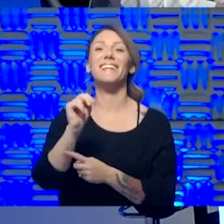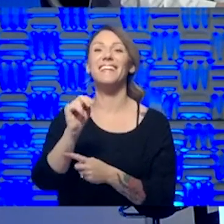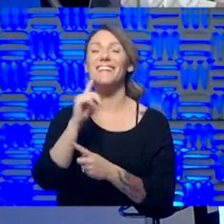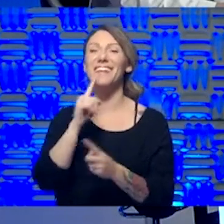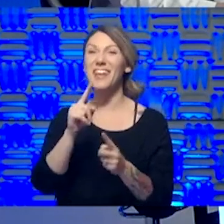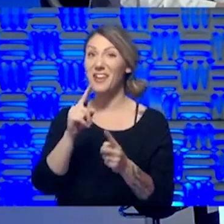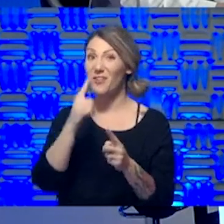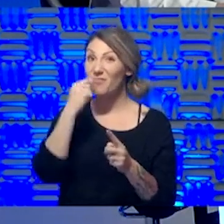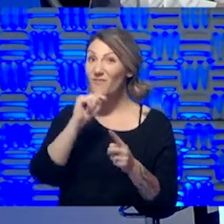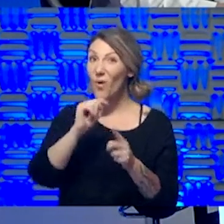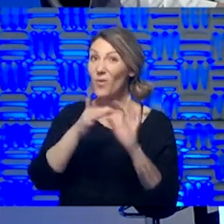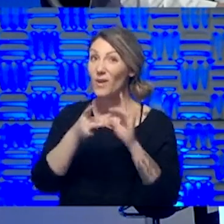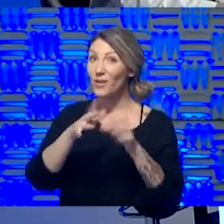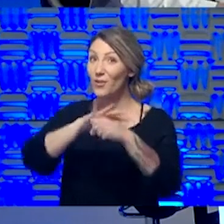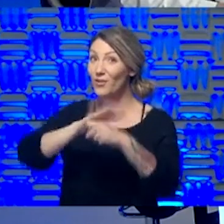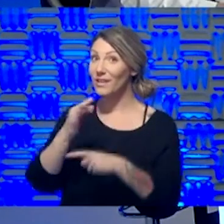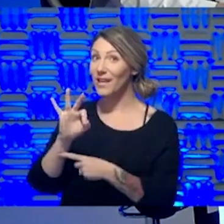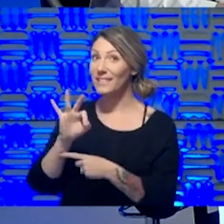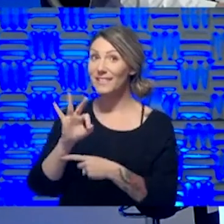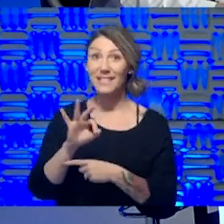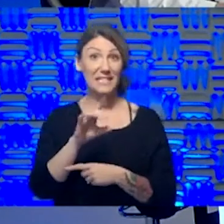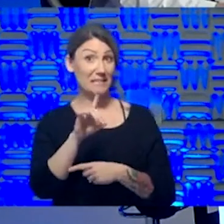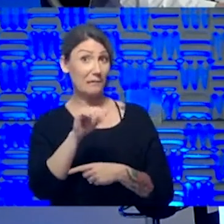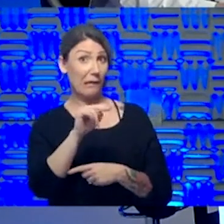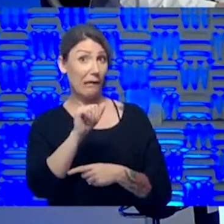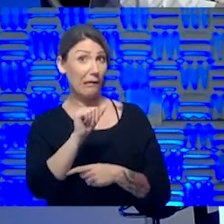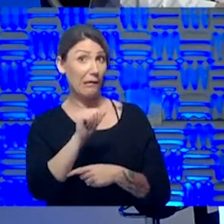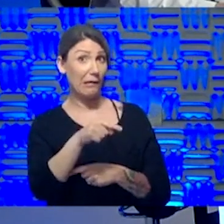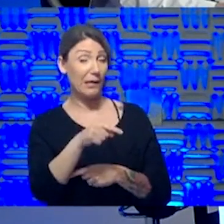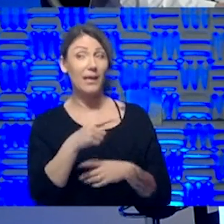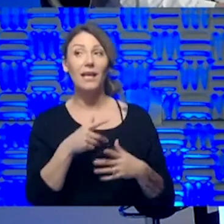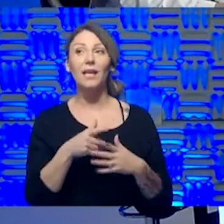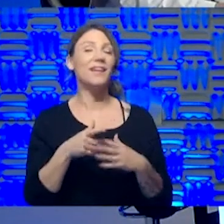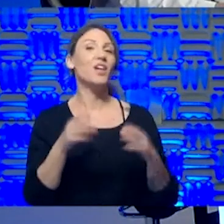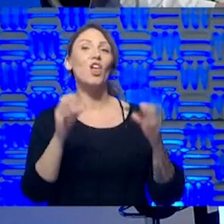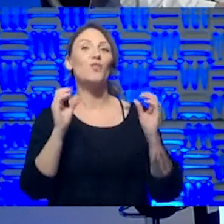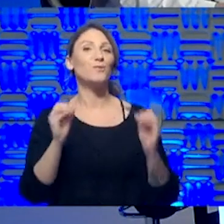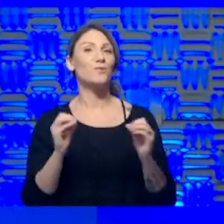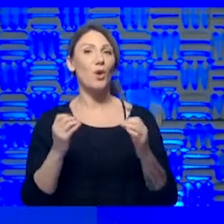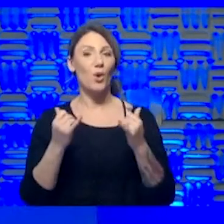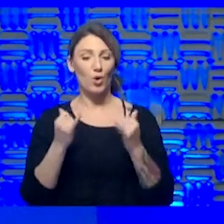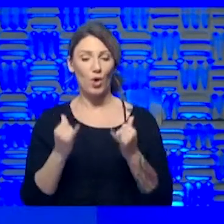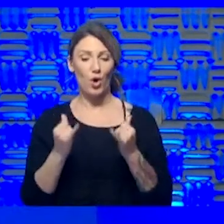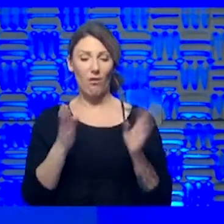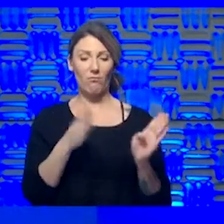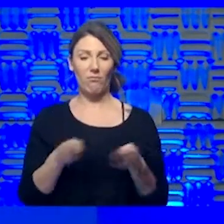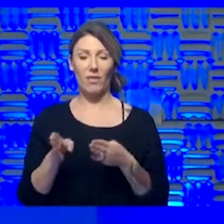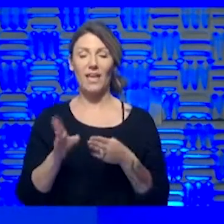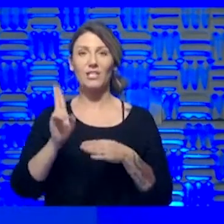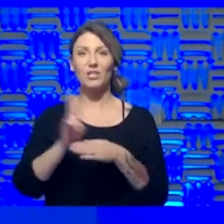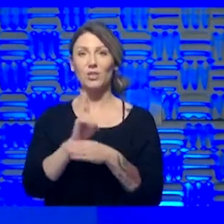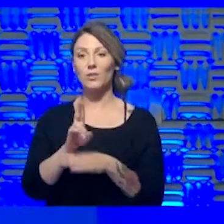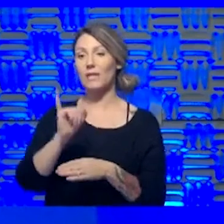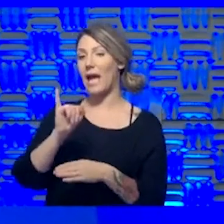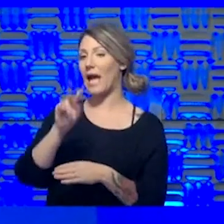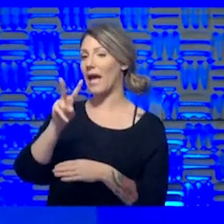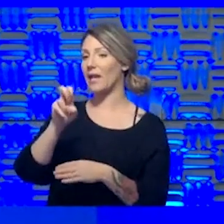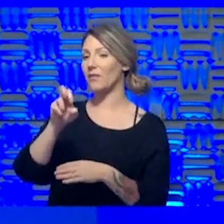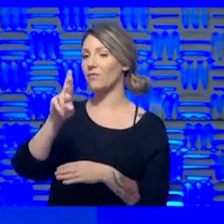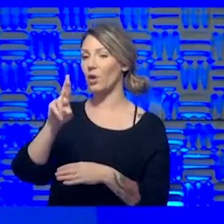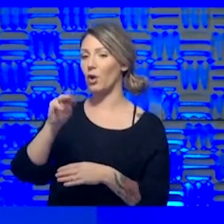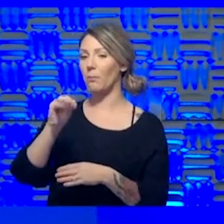look at you, Dana. Yeah, I'm going to say there's no current plan to use ivermectin. There was